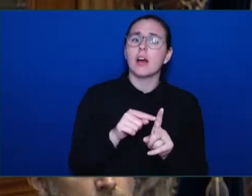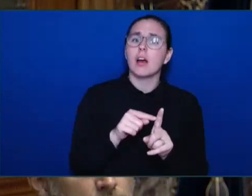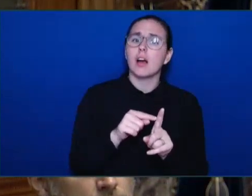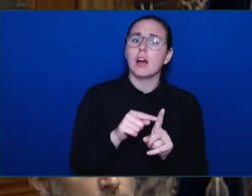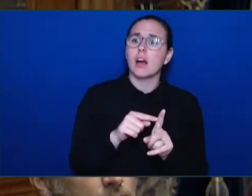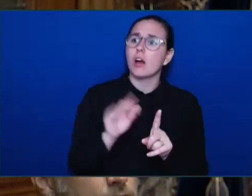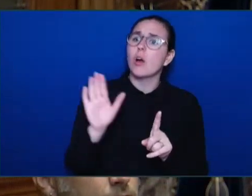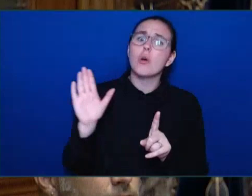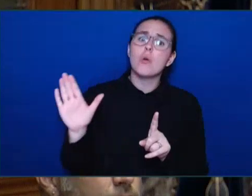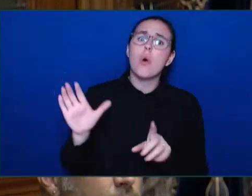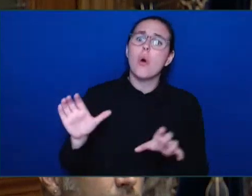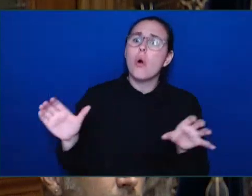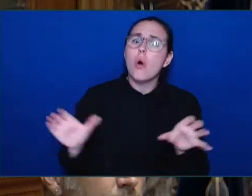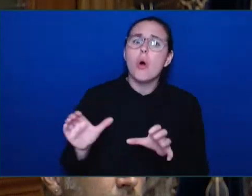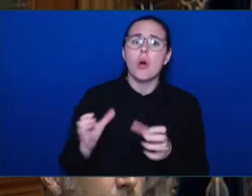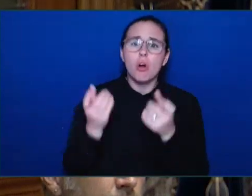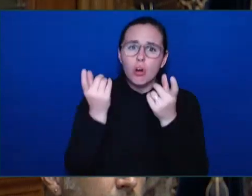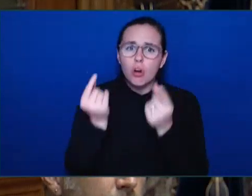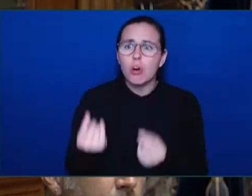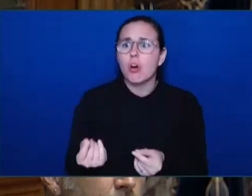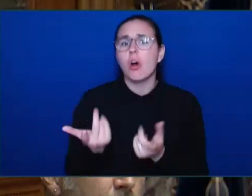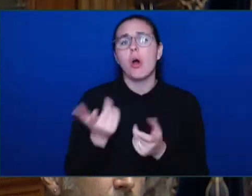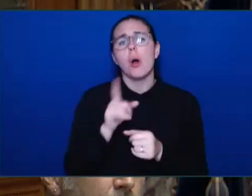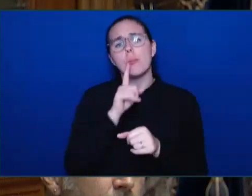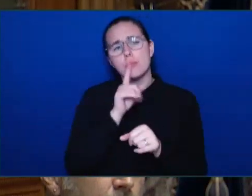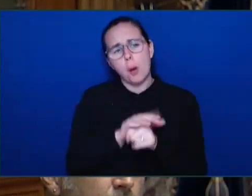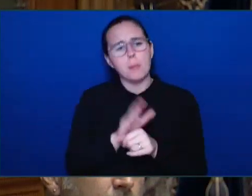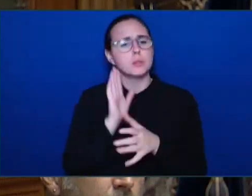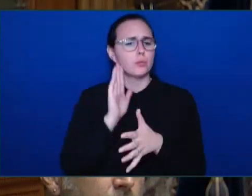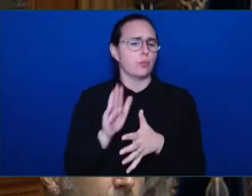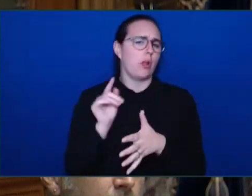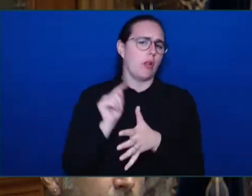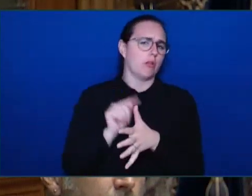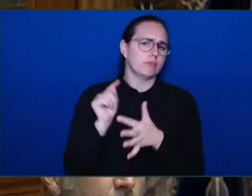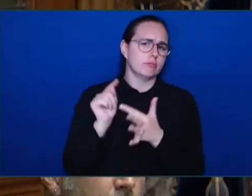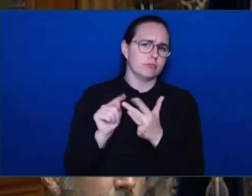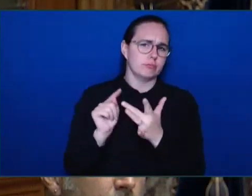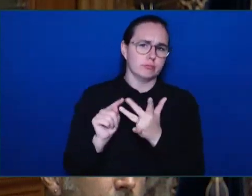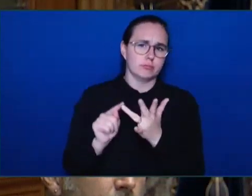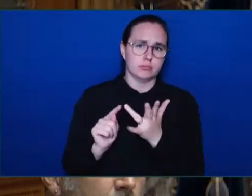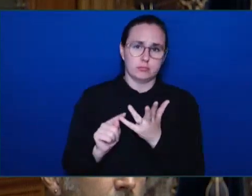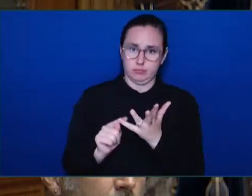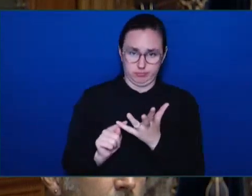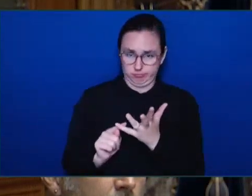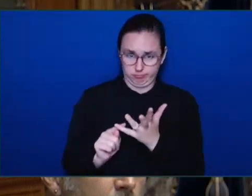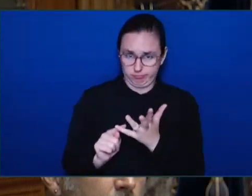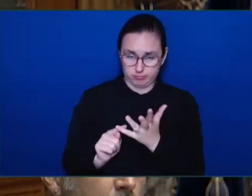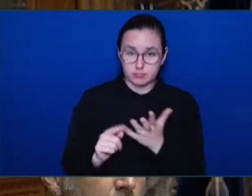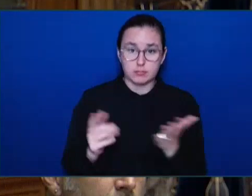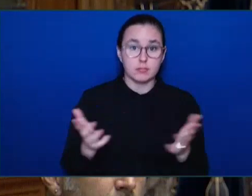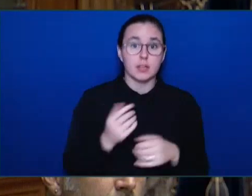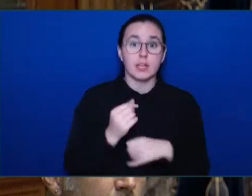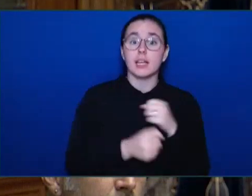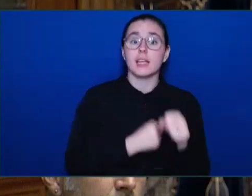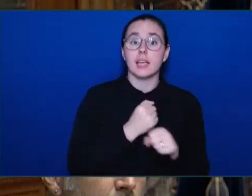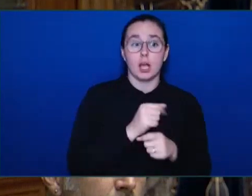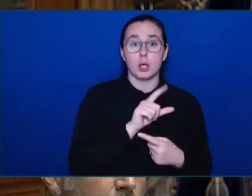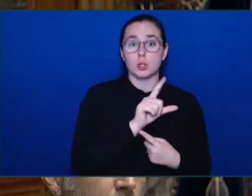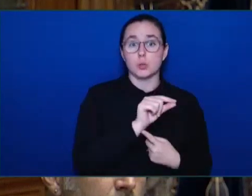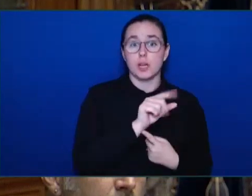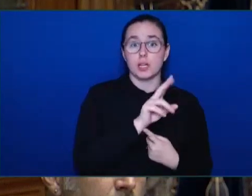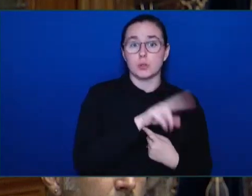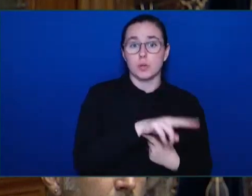happening. Over 9 months in 2022, an average of 432 children went missing. Each